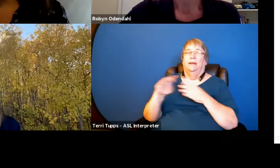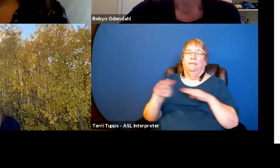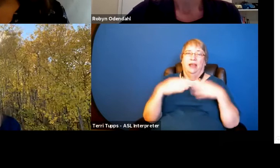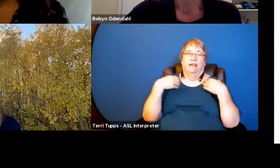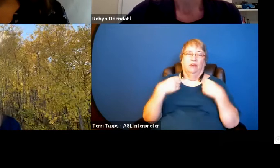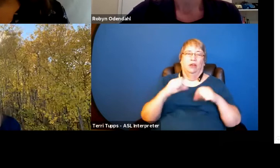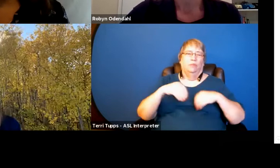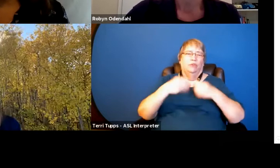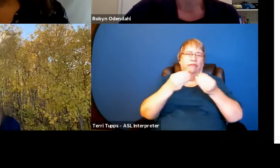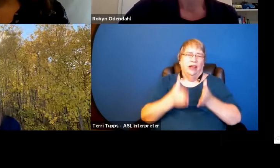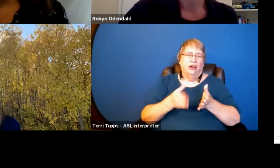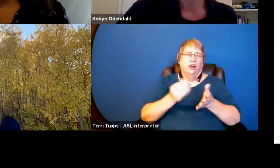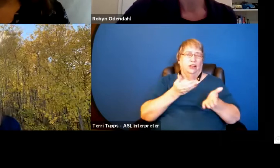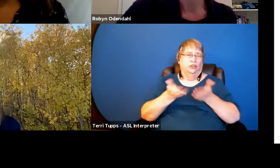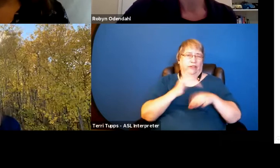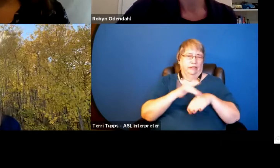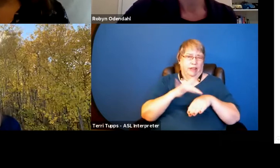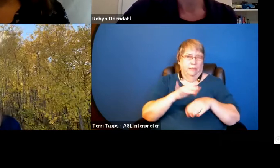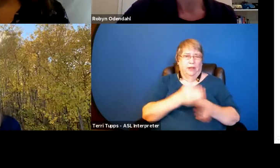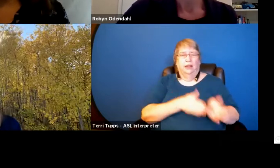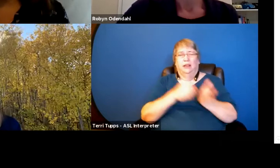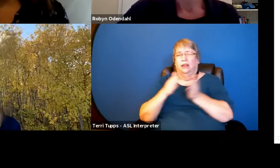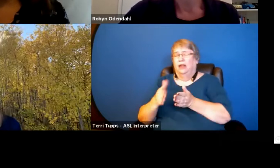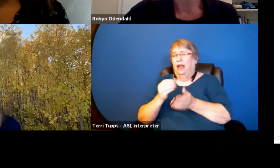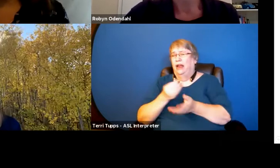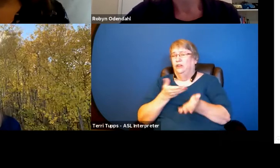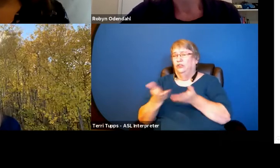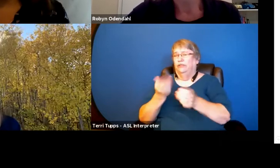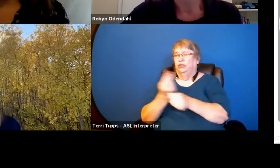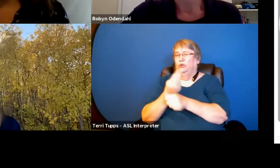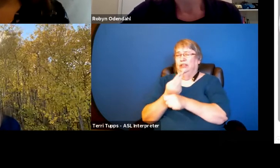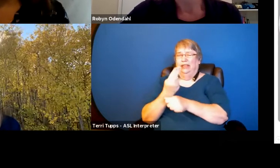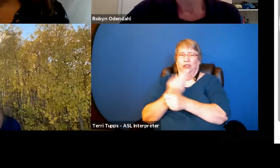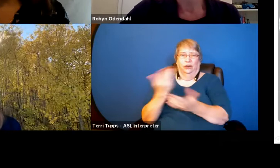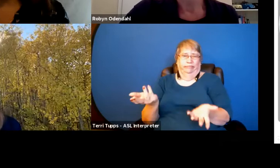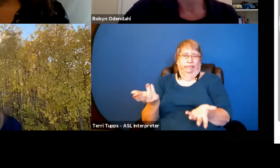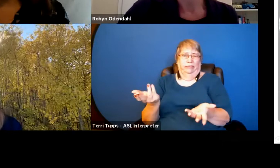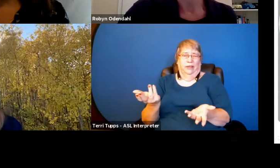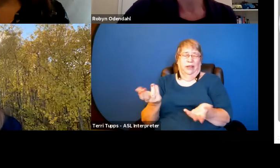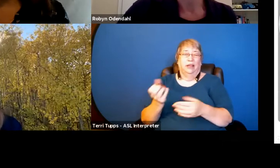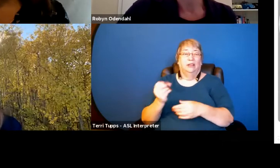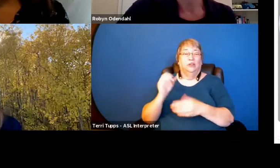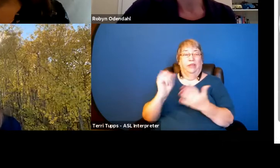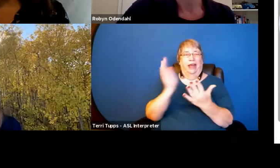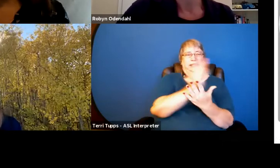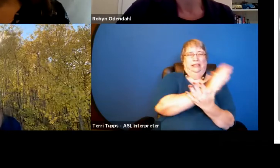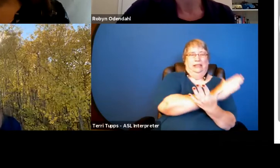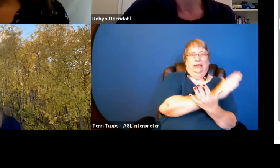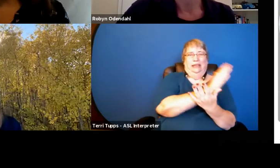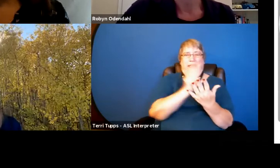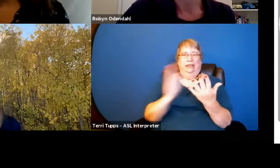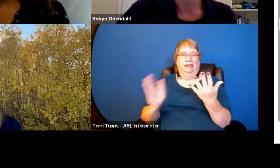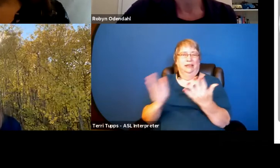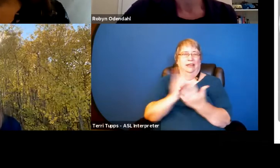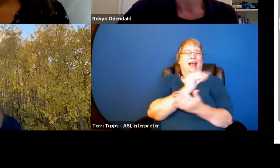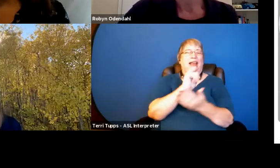and service availability, and behavioral health service utilization. And here is the continuum of services as defined in